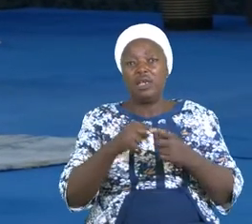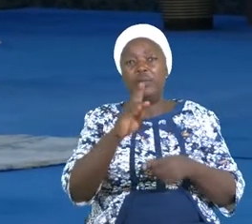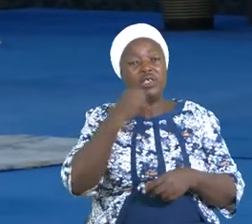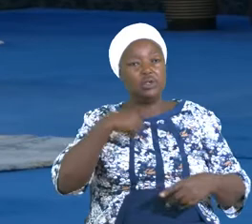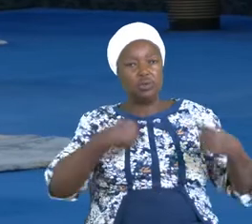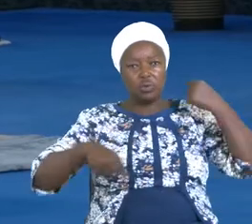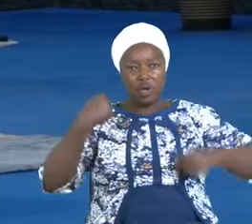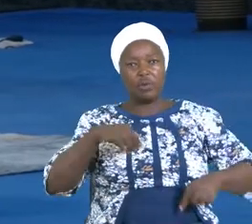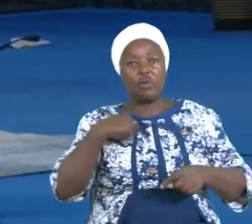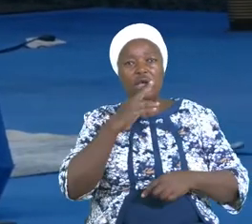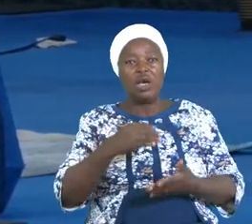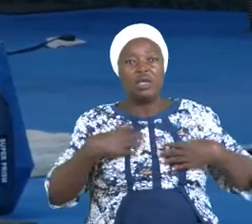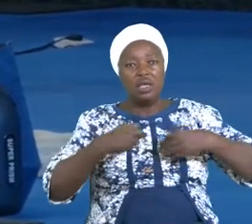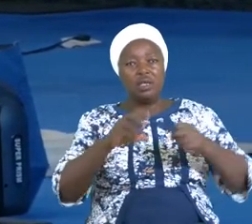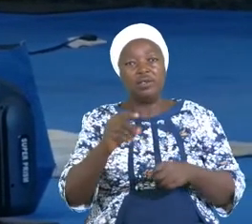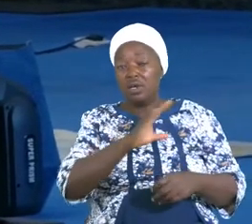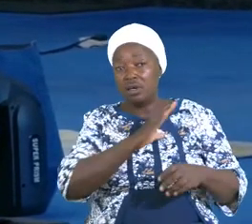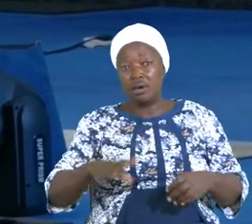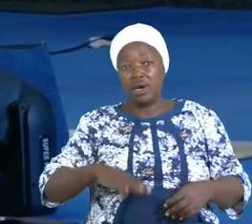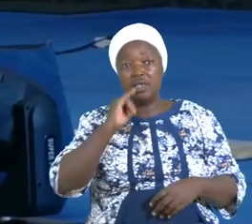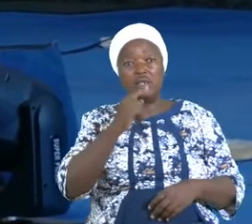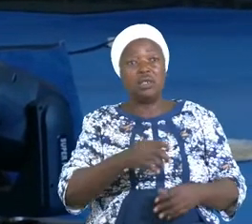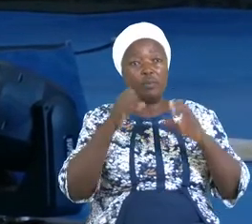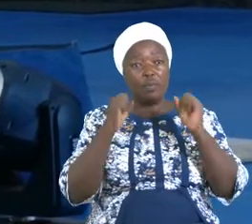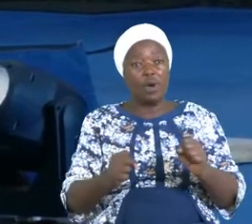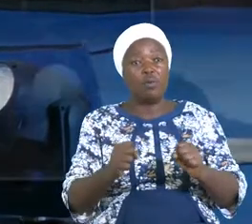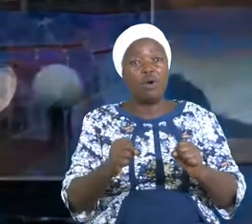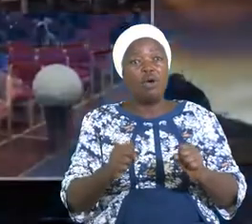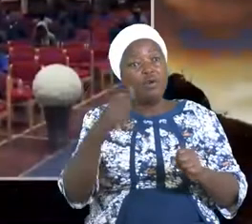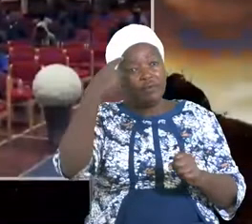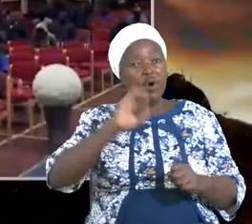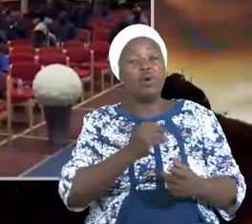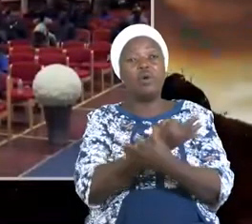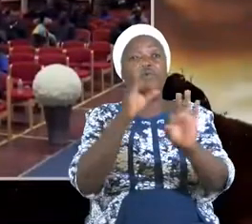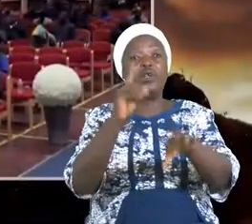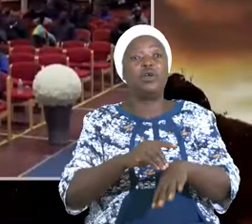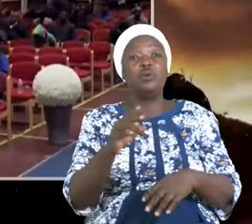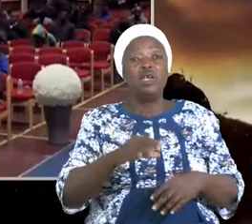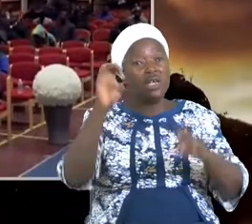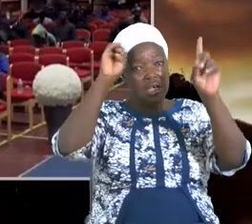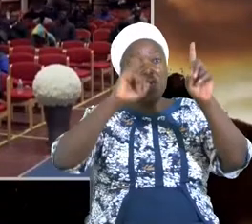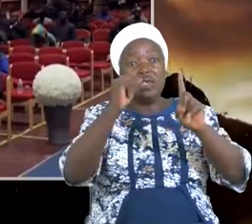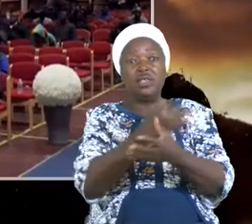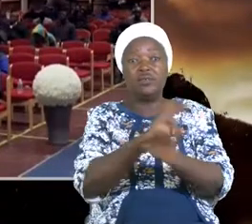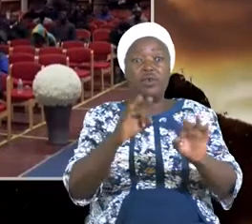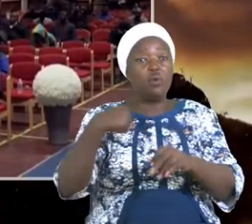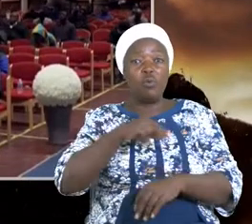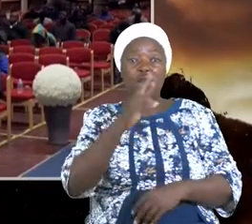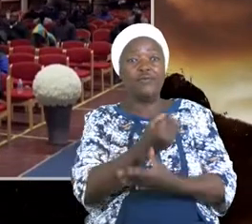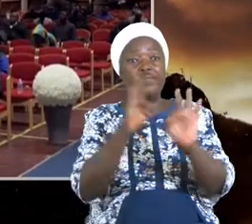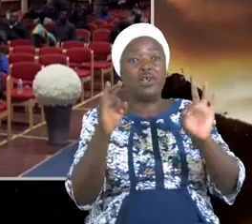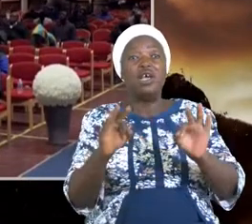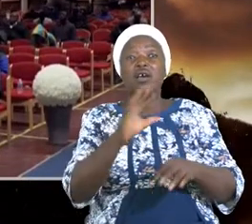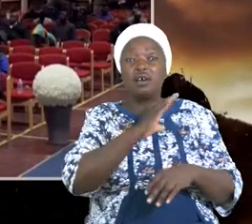we're healed. Christ is the power for our freedom. He is free. We are free. Christ is